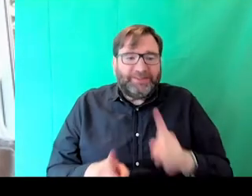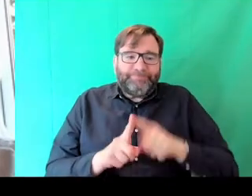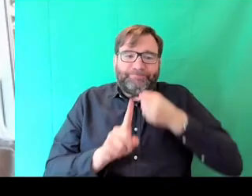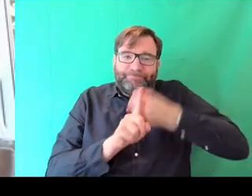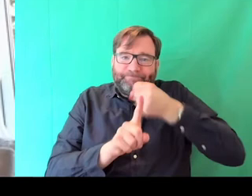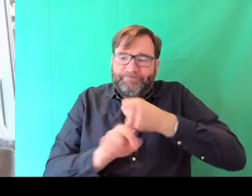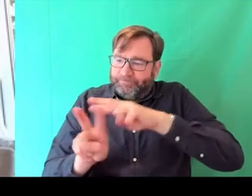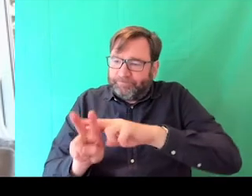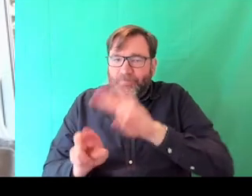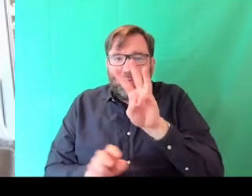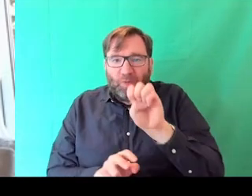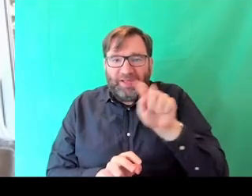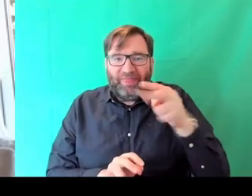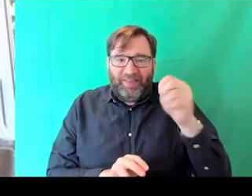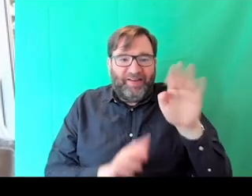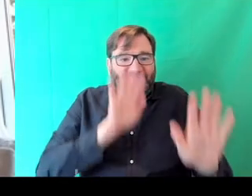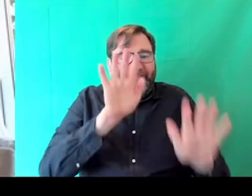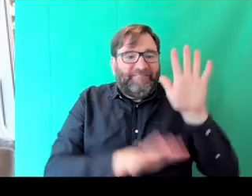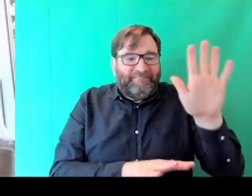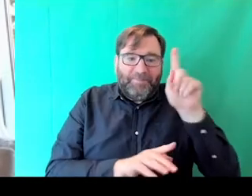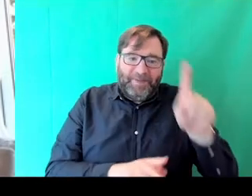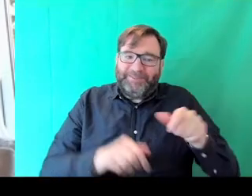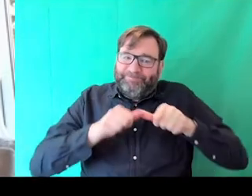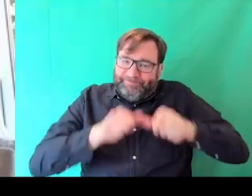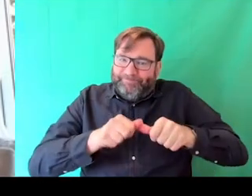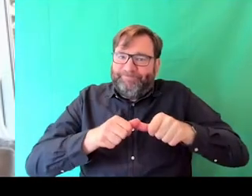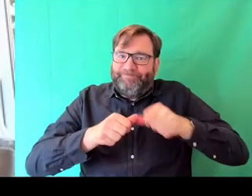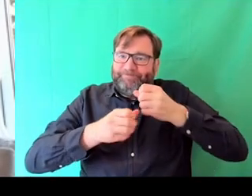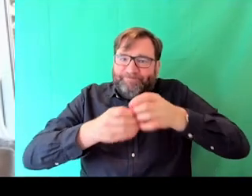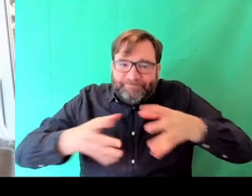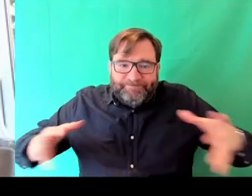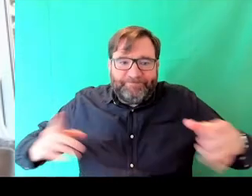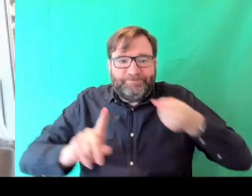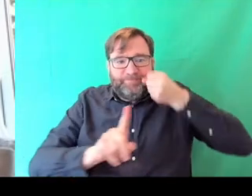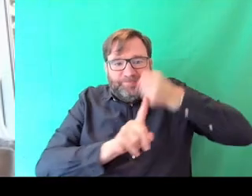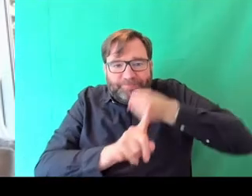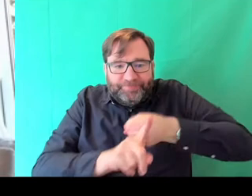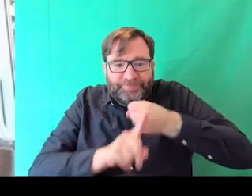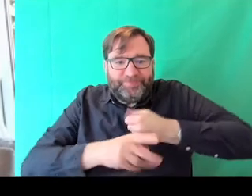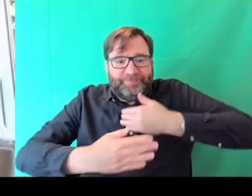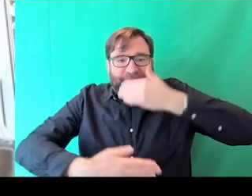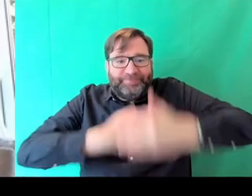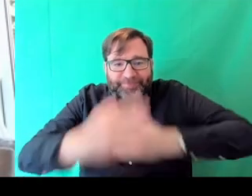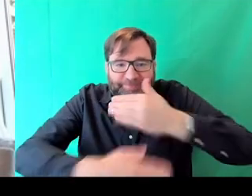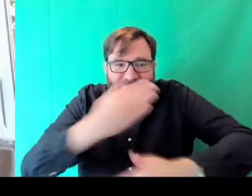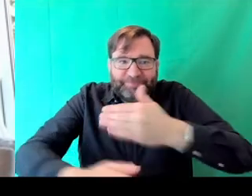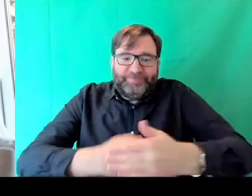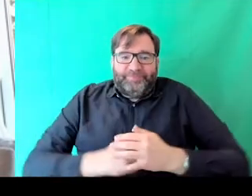this sentiment or this, you know, kind of accessibility explosion that seems to happen around the Paralympic